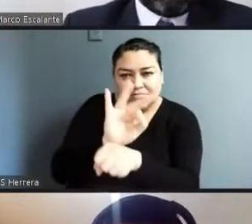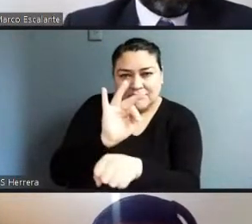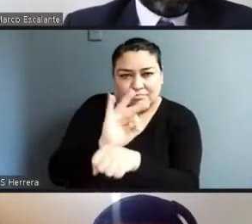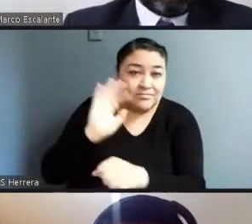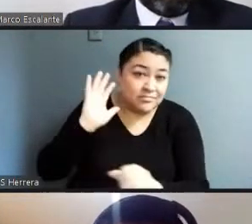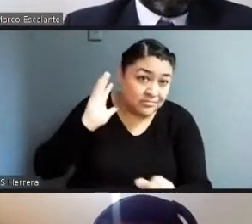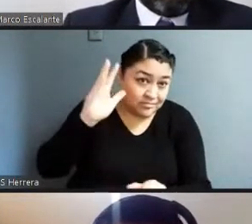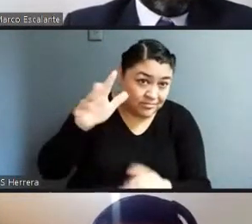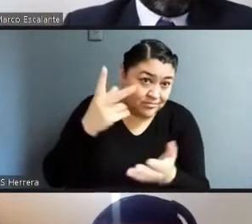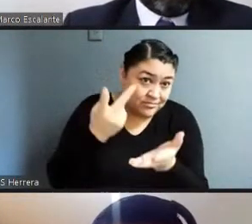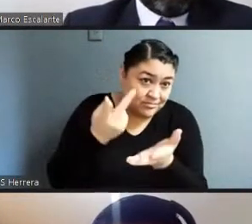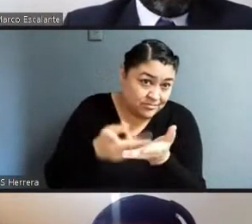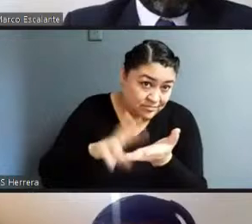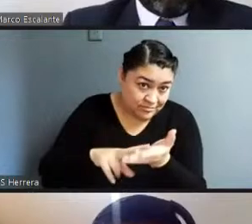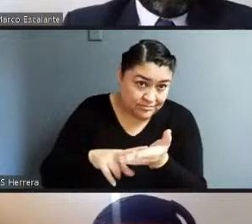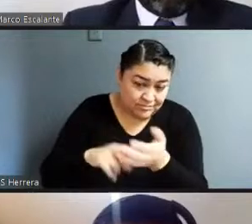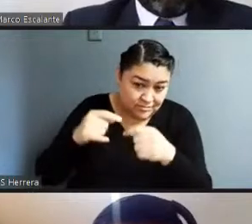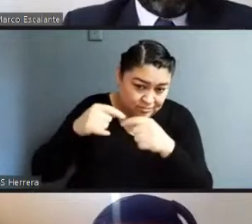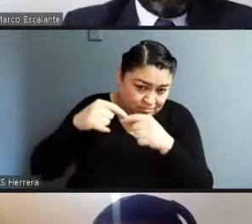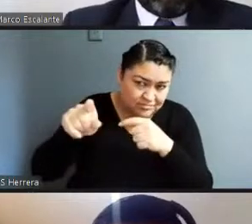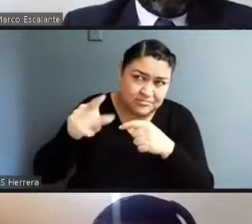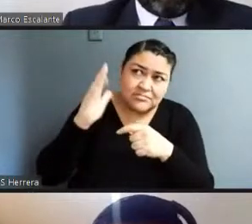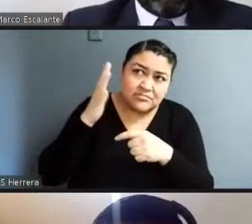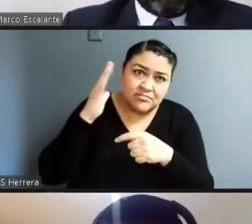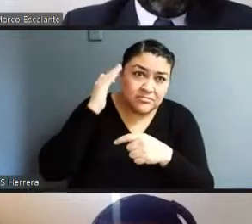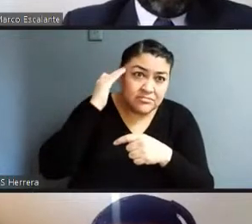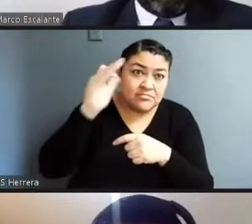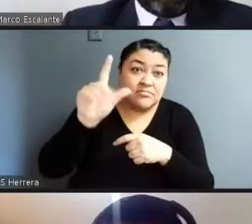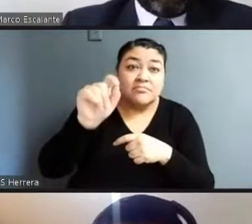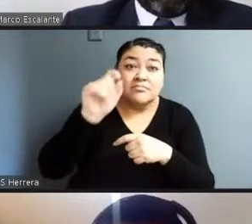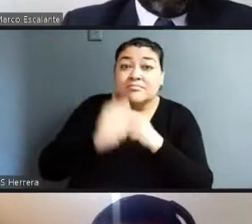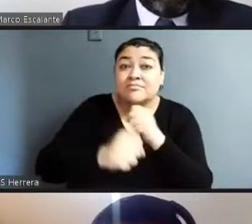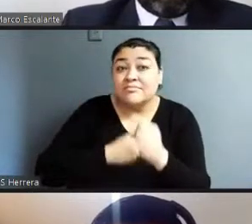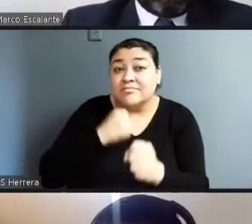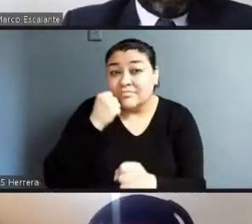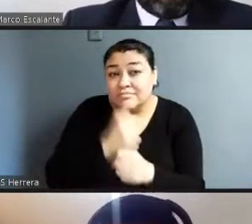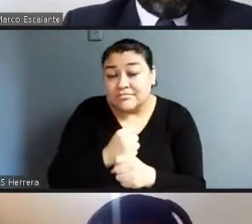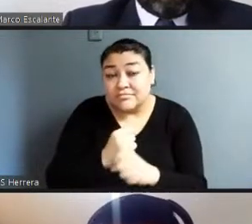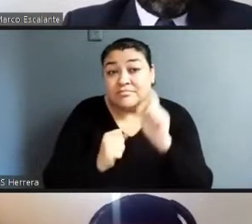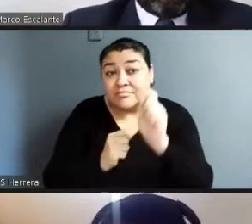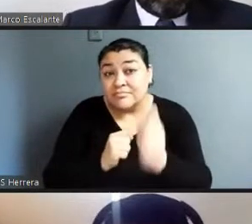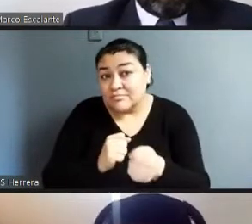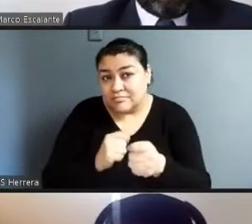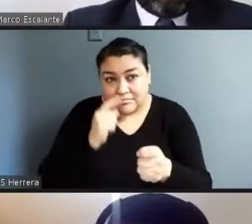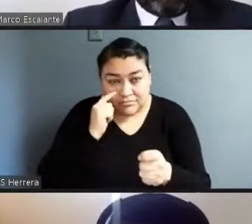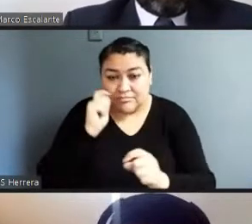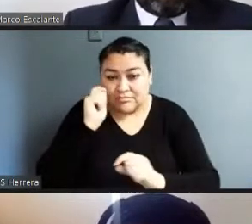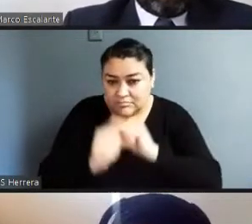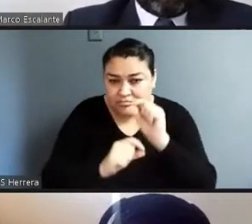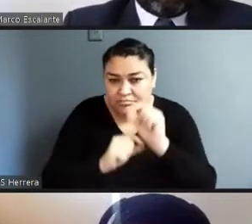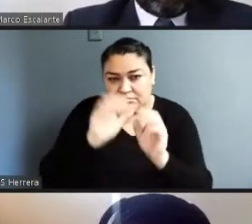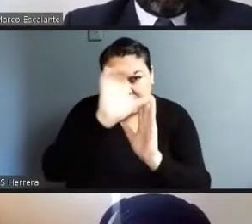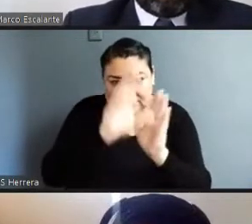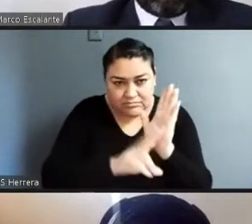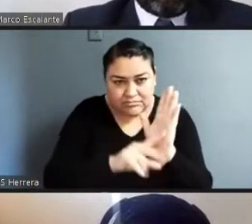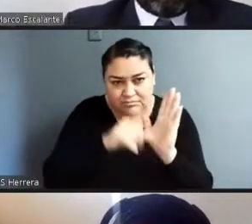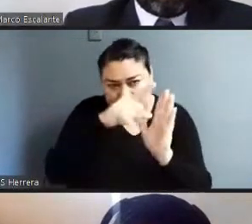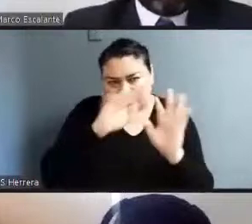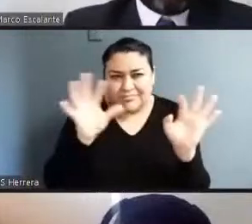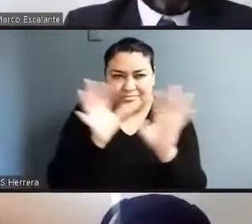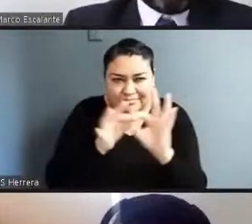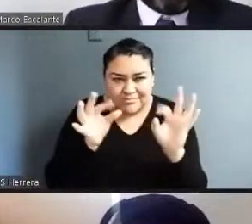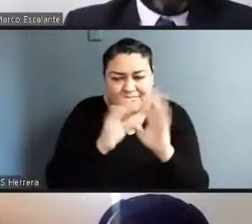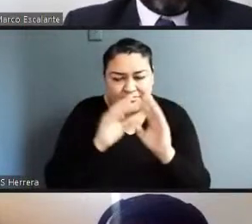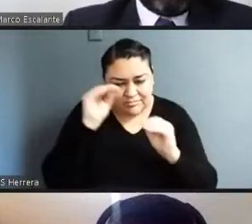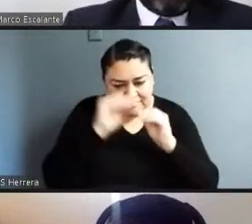also thinking about what is coming in the next 20 years. So the curriculum update